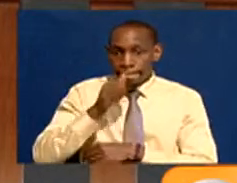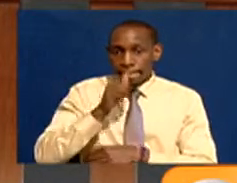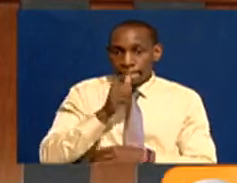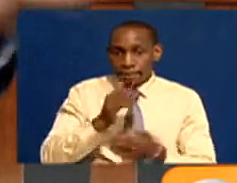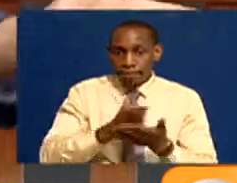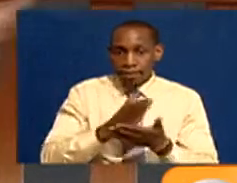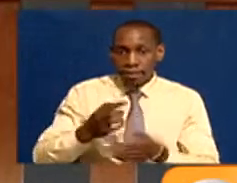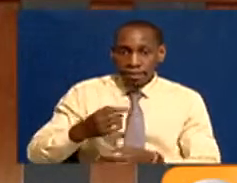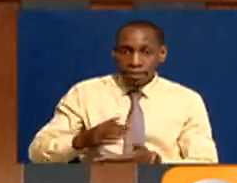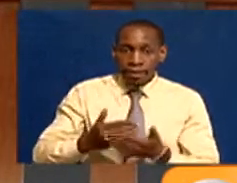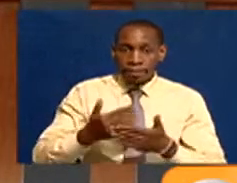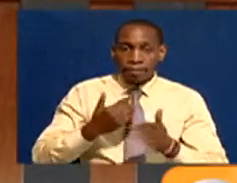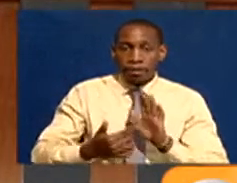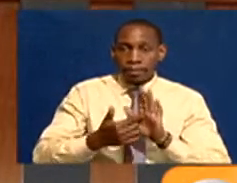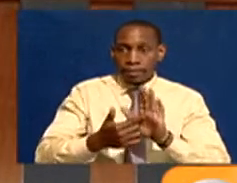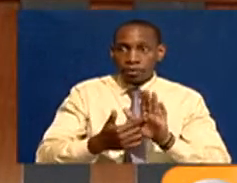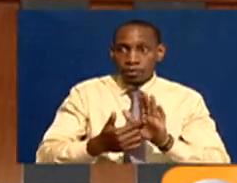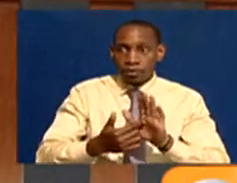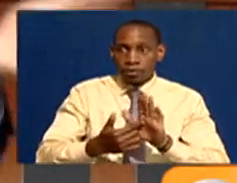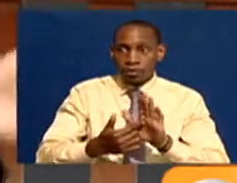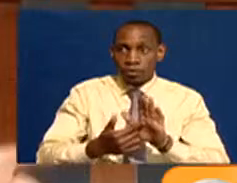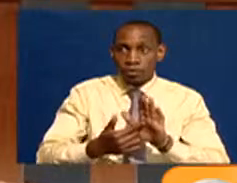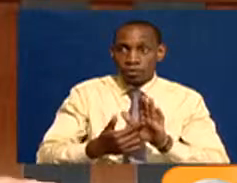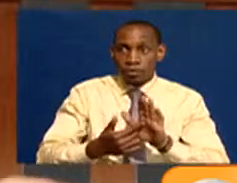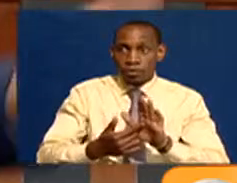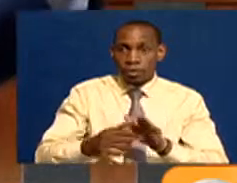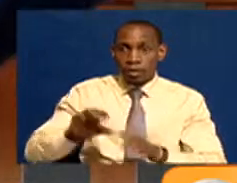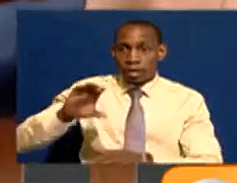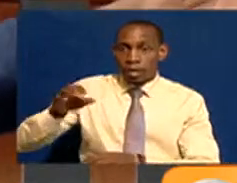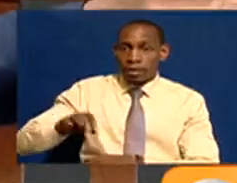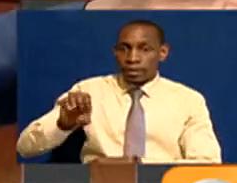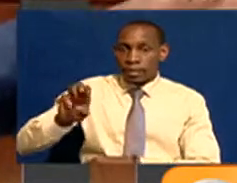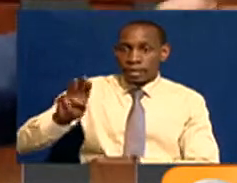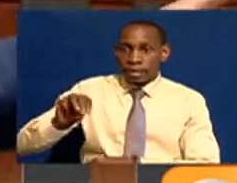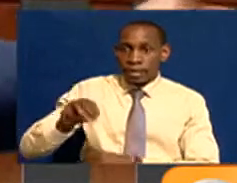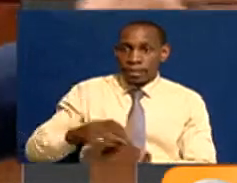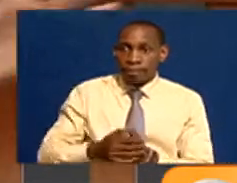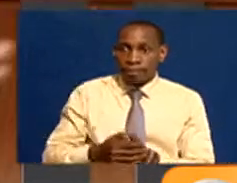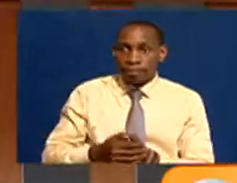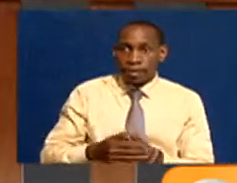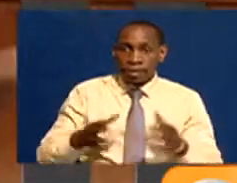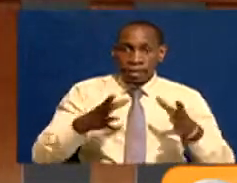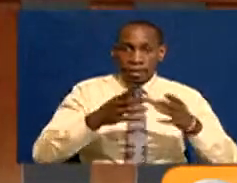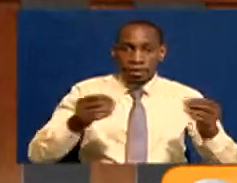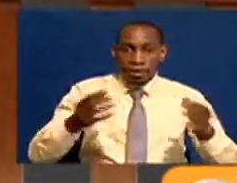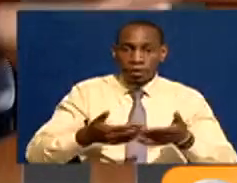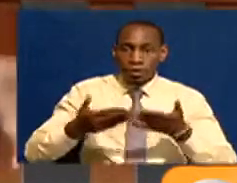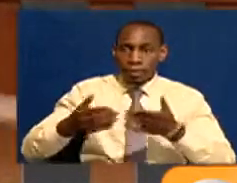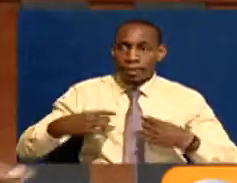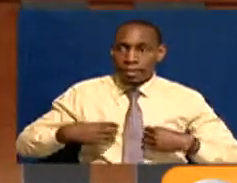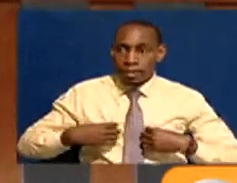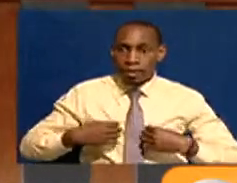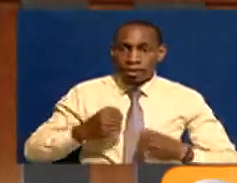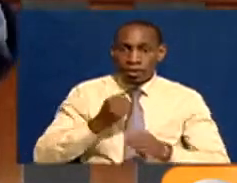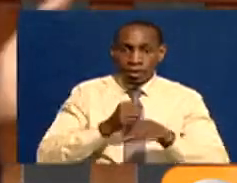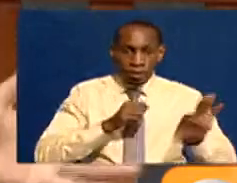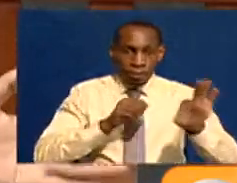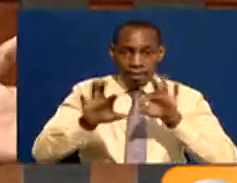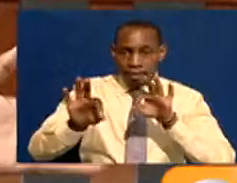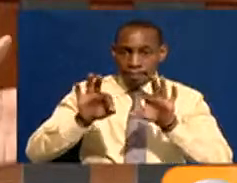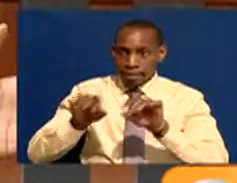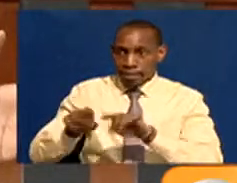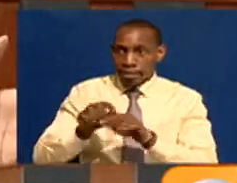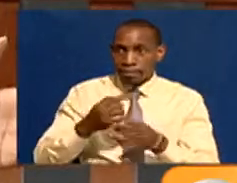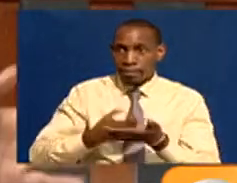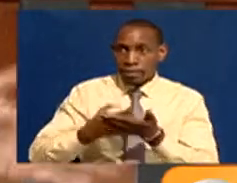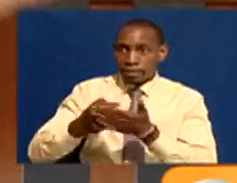doing, as I've told you, for example, from the county of Elgeyo Marakwet, this is cotton, it goes to the textiles. We are going to do mapping, and we're in that discussion